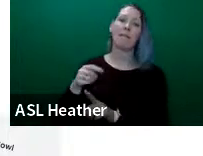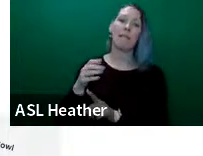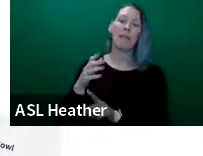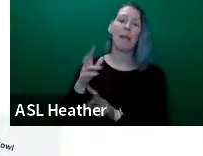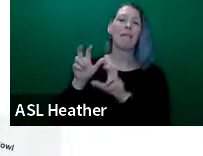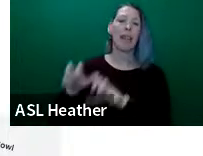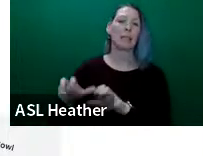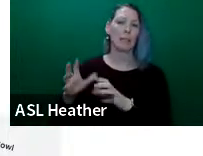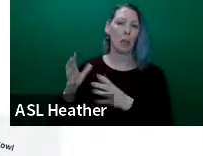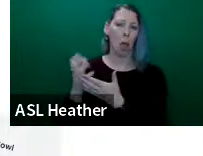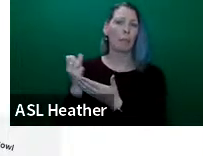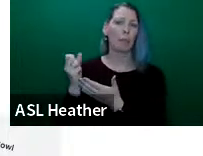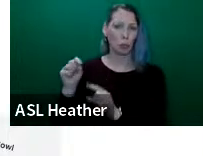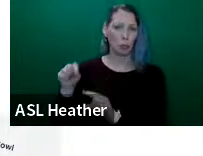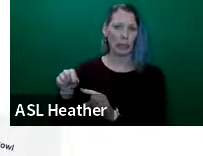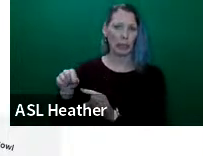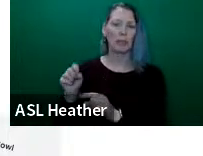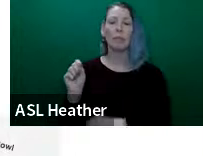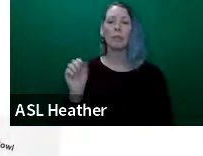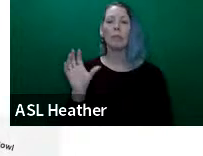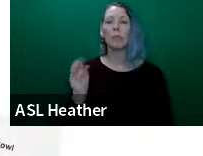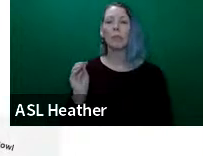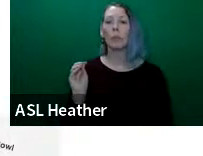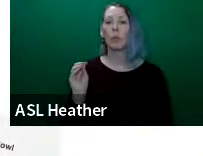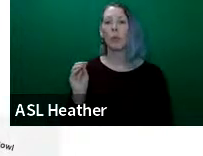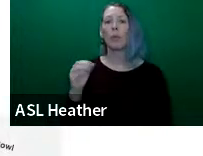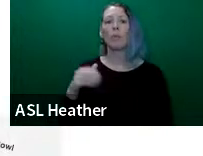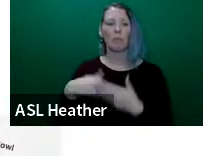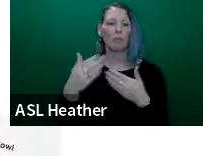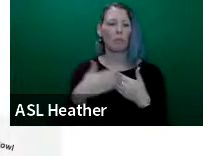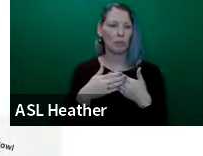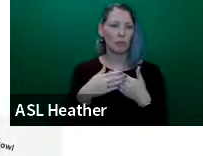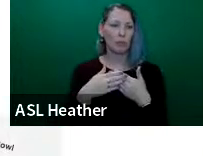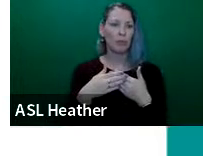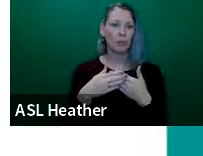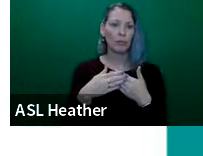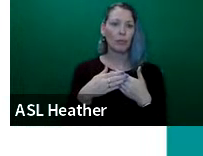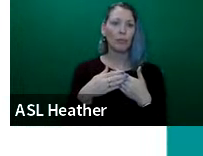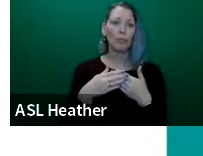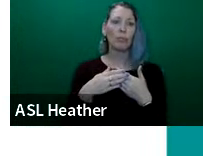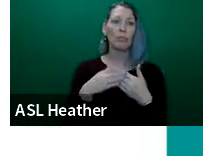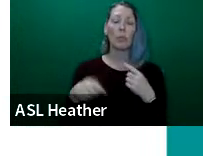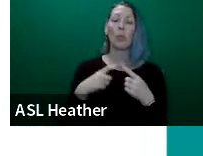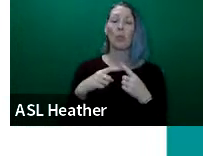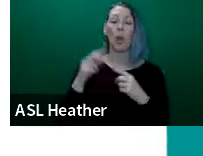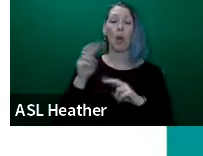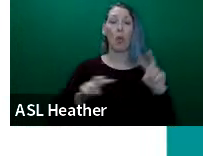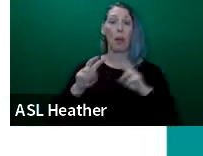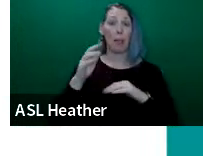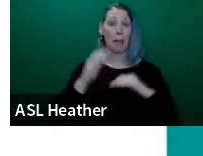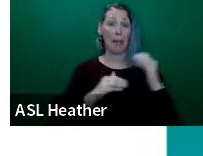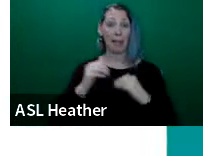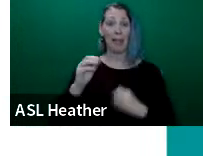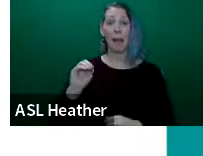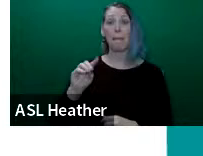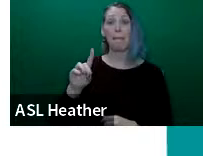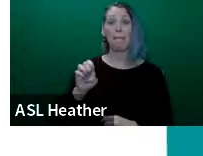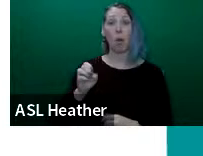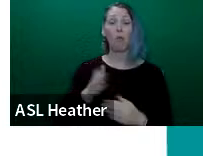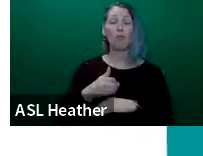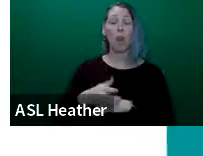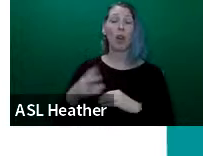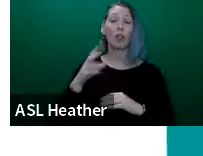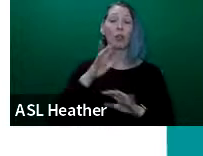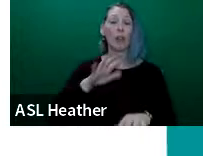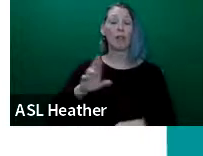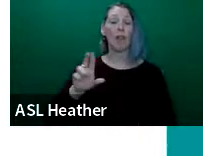opportunity. And so we, as we go to the next slide, as we start looking at these building blocks, we're looking at the mode across the river, light rail